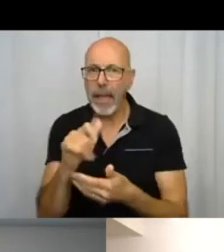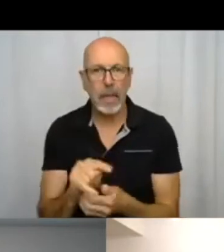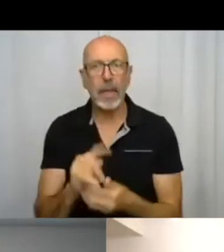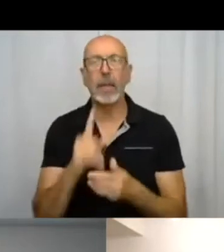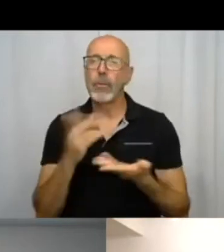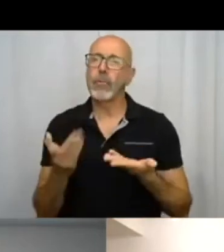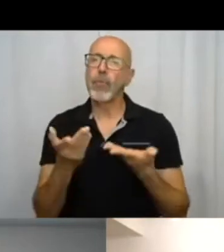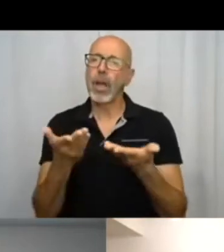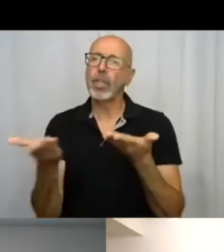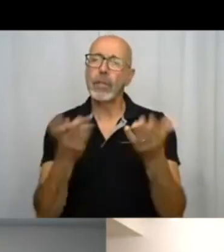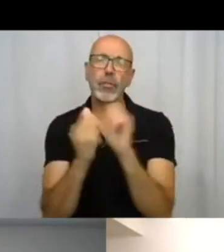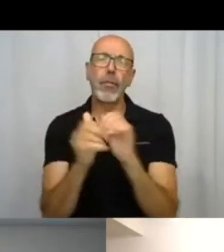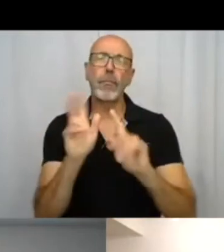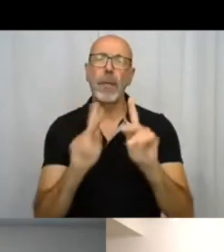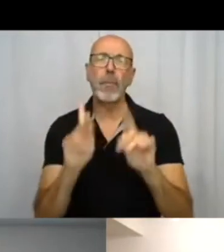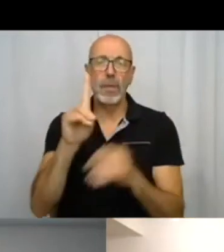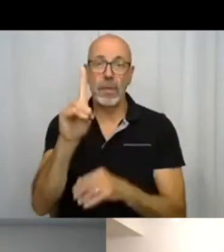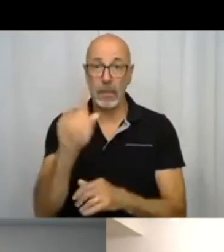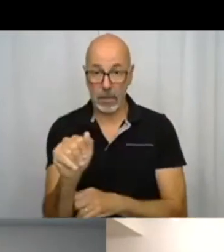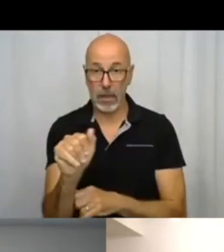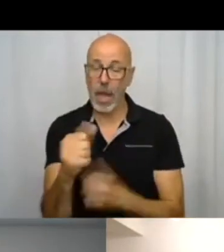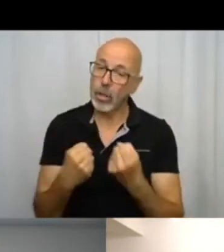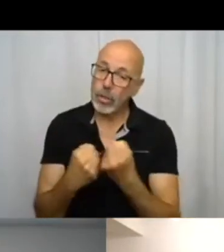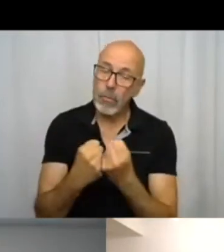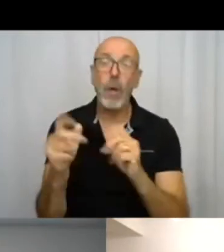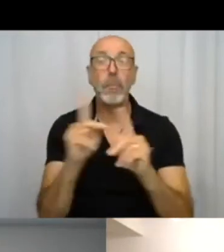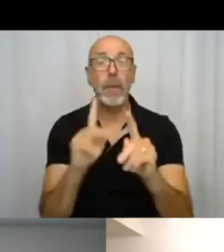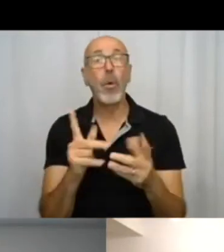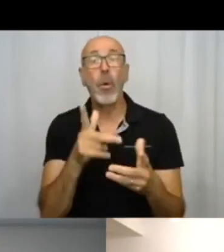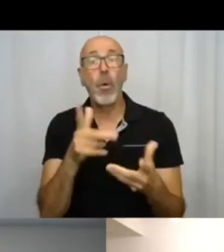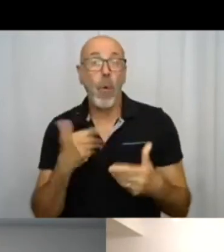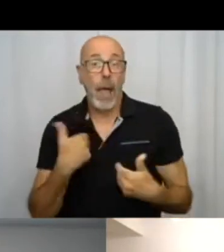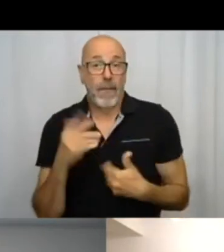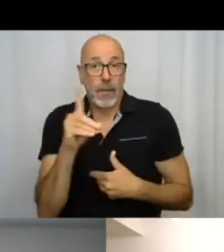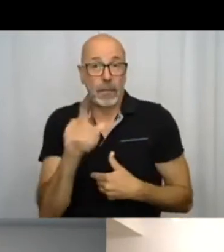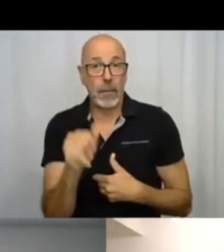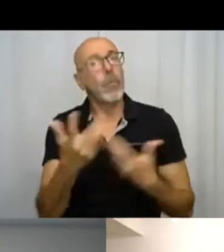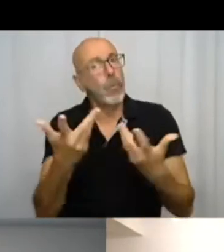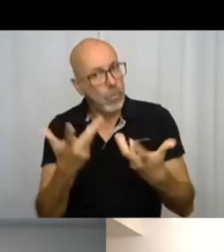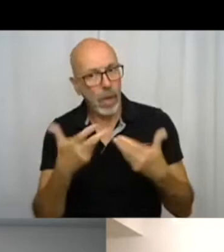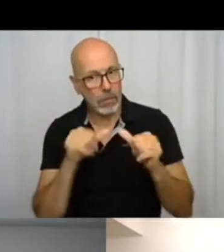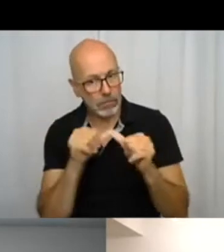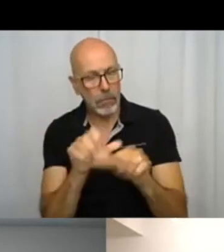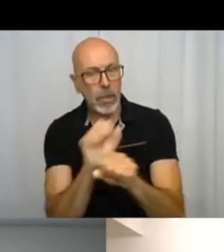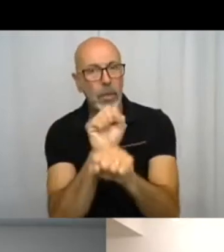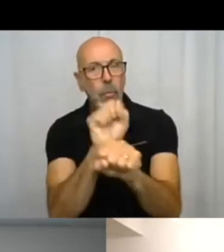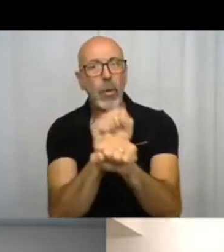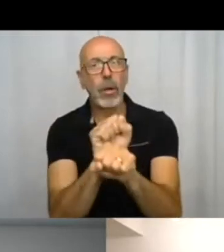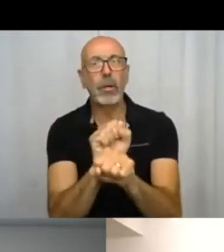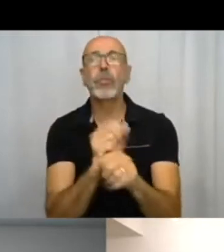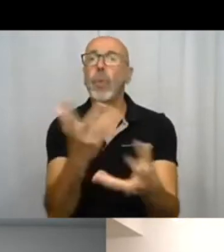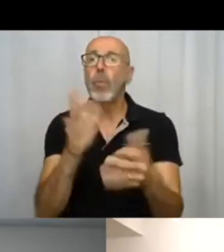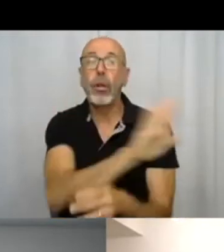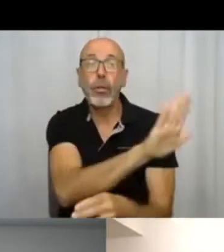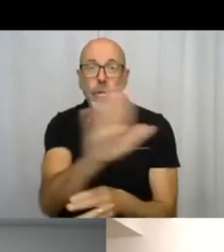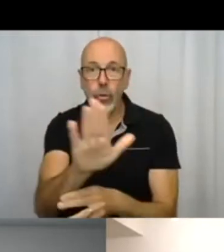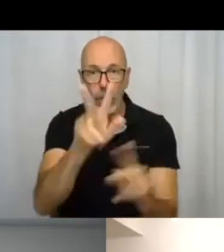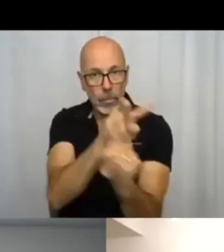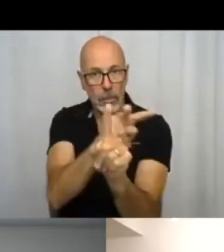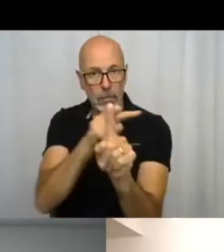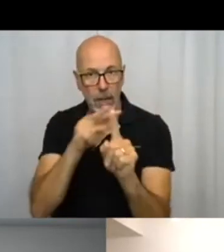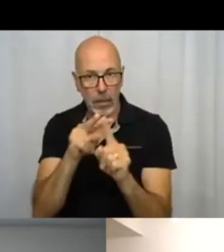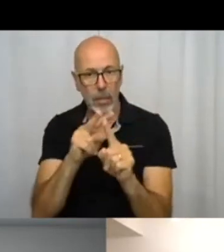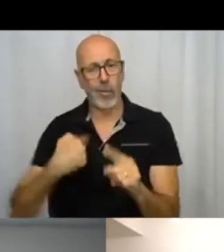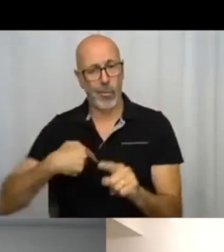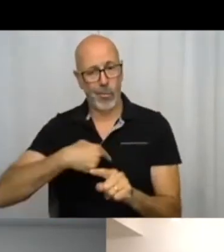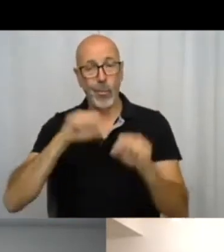disabilities, and to really help support people with disabilities who want to work. It's critically important that we get people together, we get your perspectives. We can do all the advocacy work